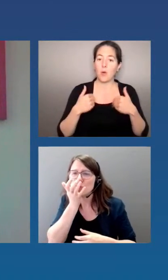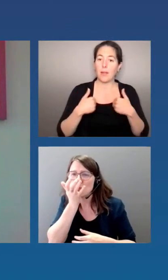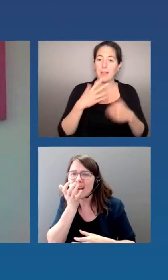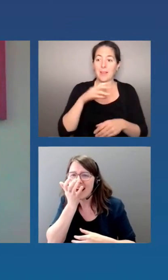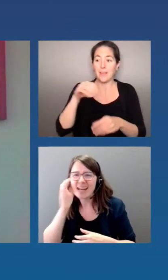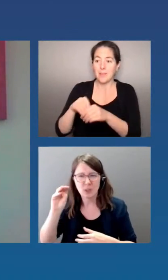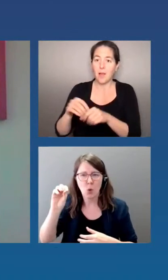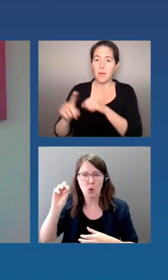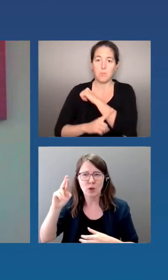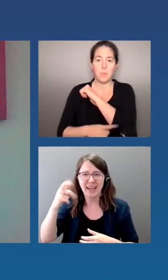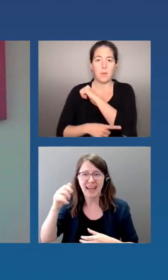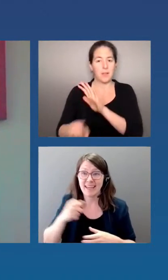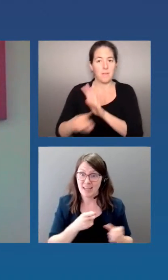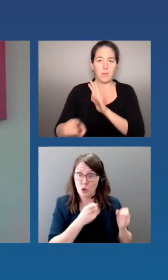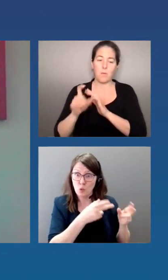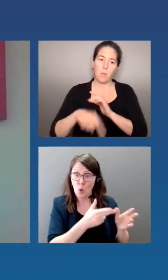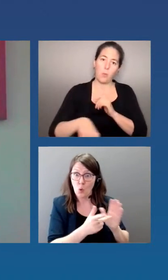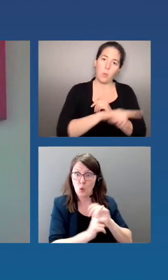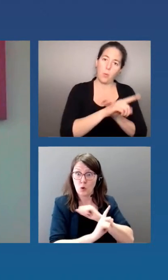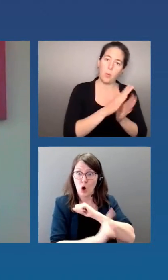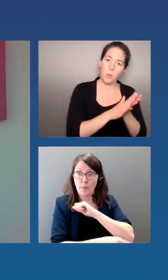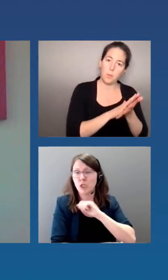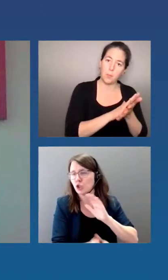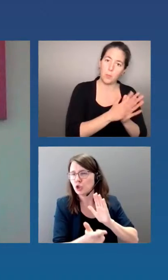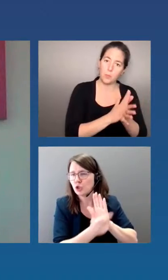Okay, and then my follow-up was that chart that showed,